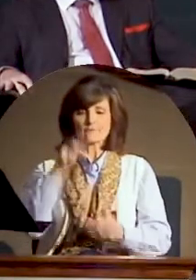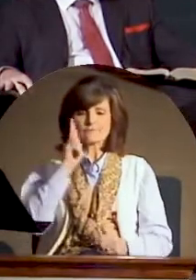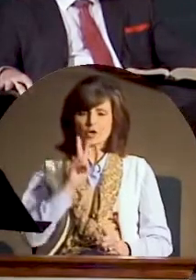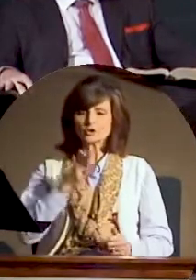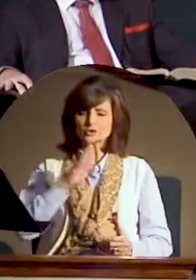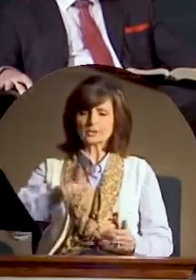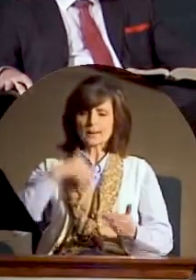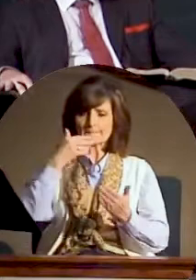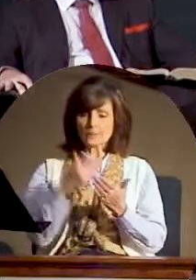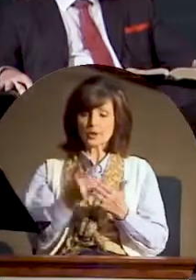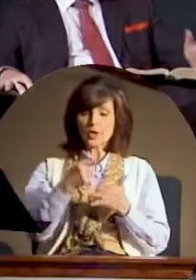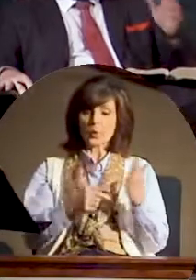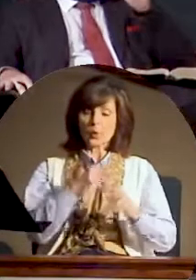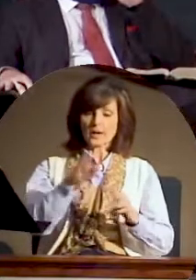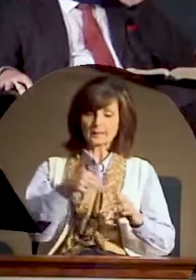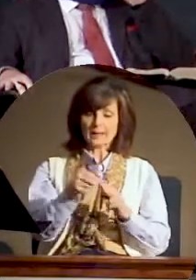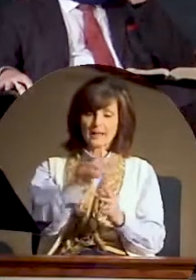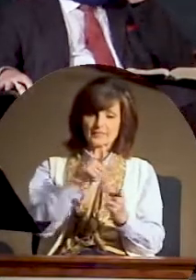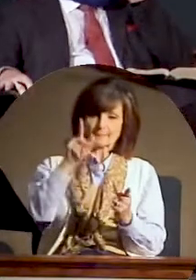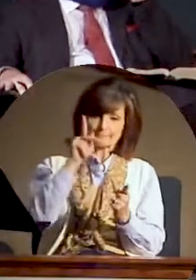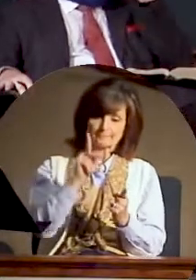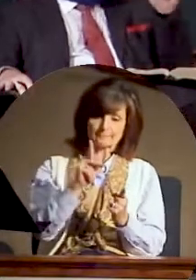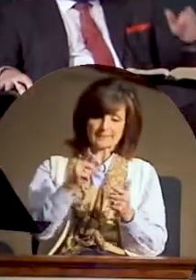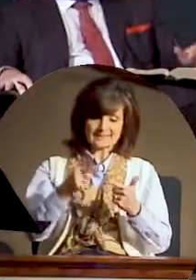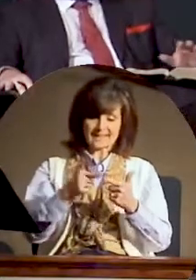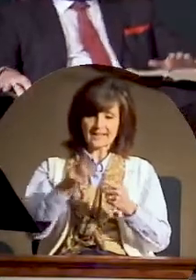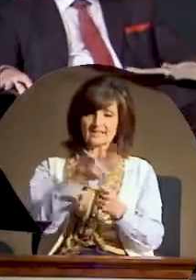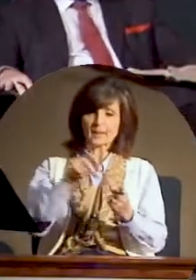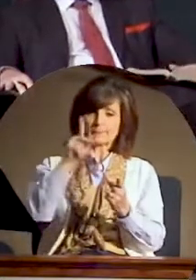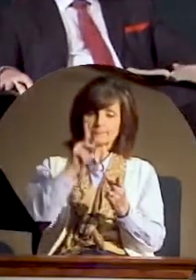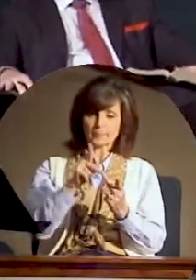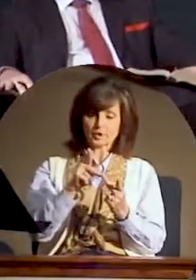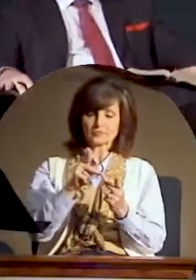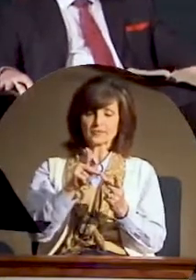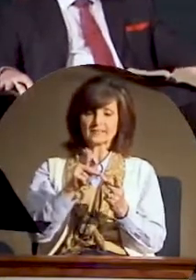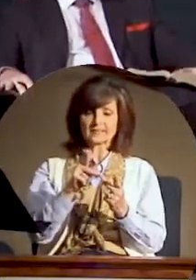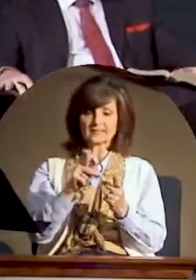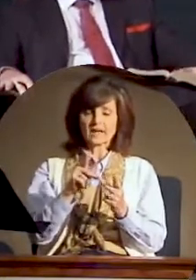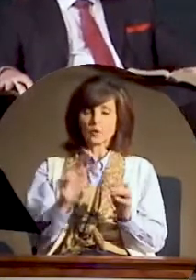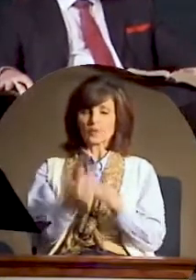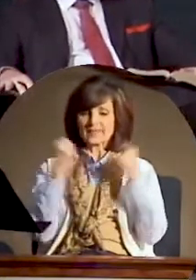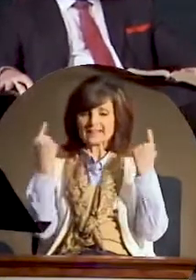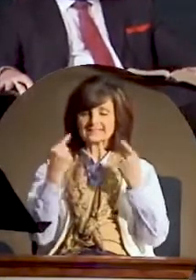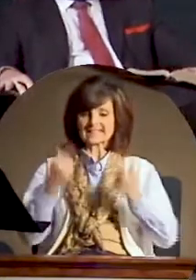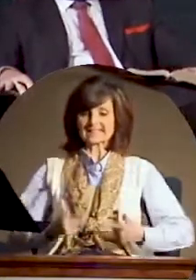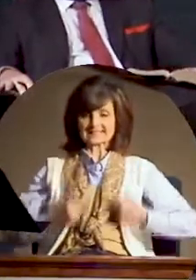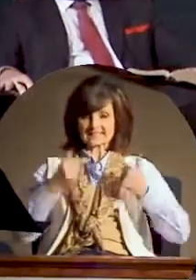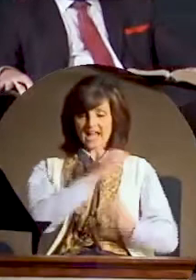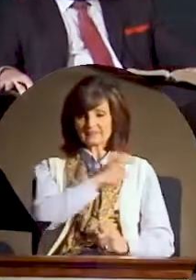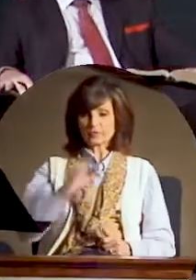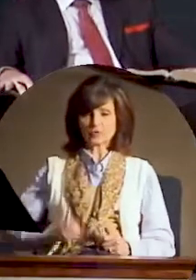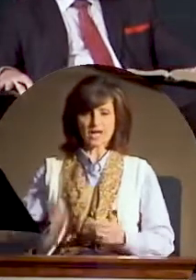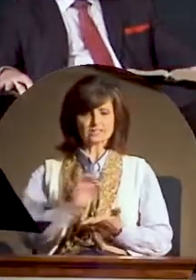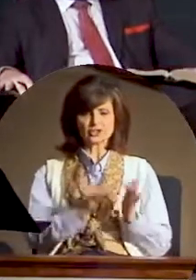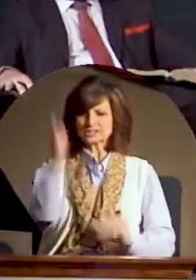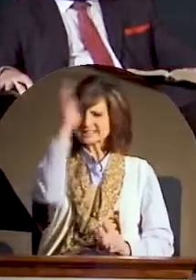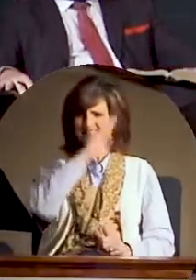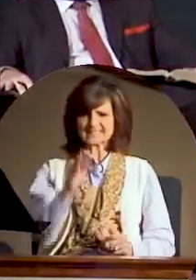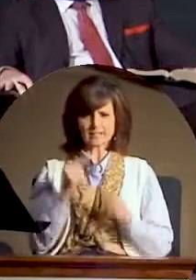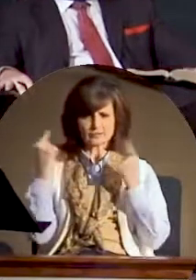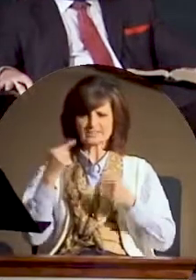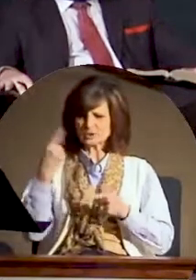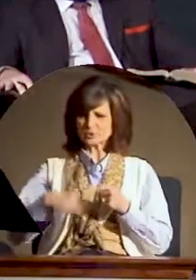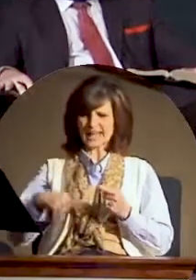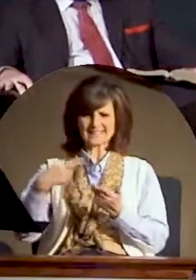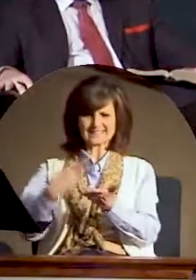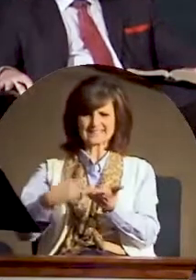birth. What about the perfect sinless life, the virtuous life of the Son of God? Hey, I want to tell you something. He never sinned. Not one time